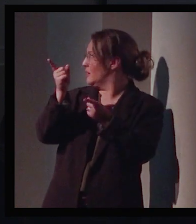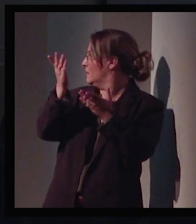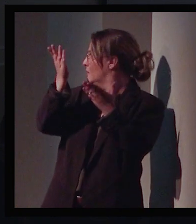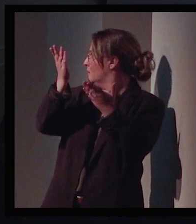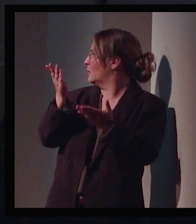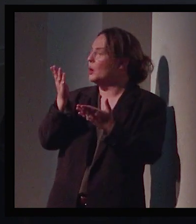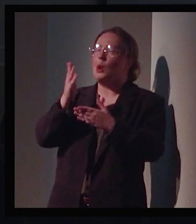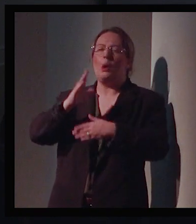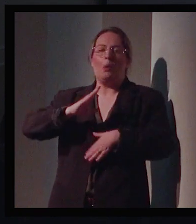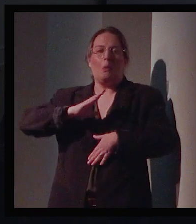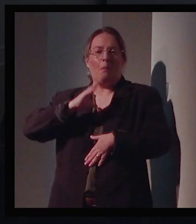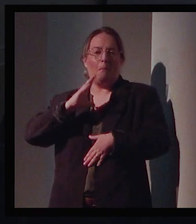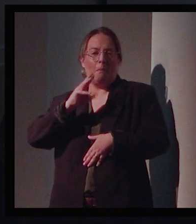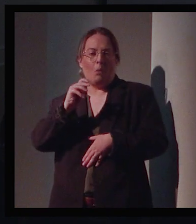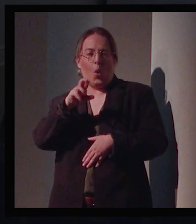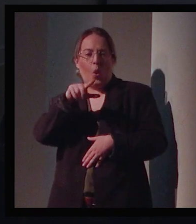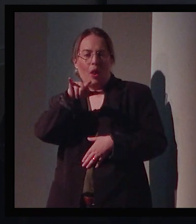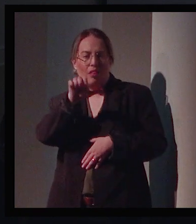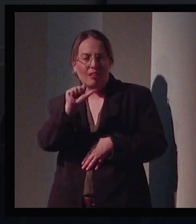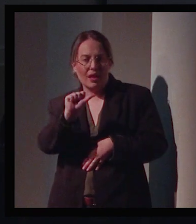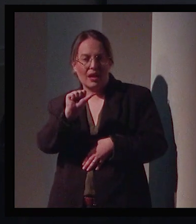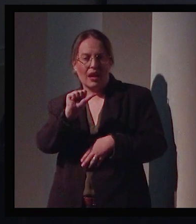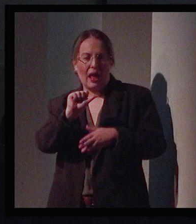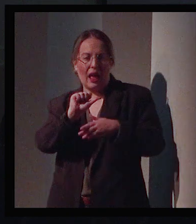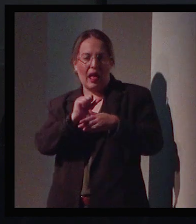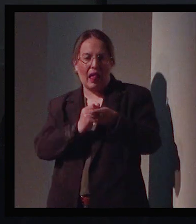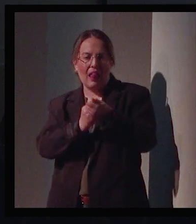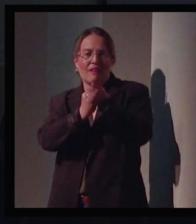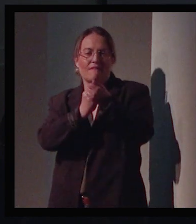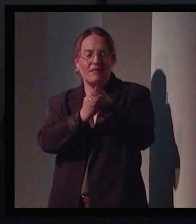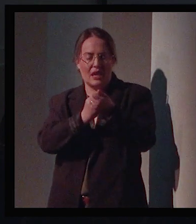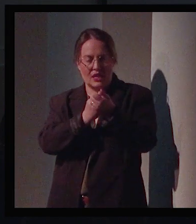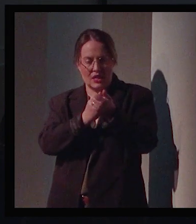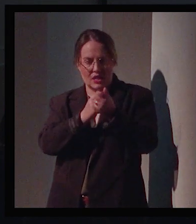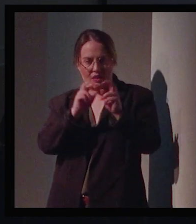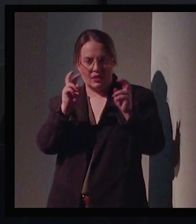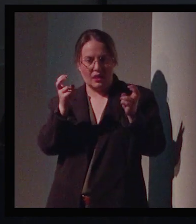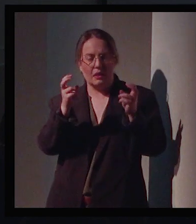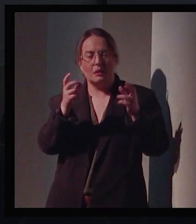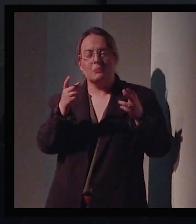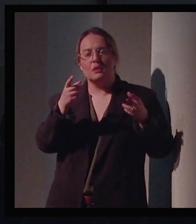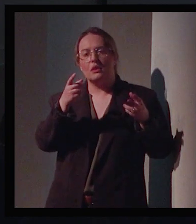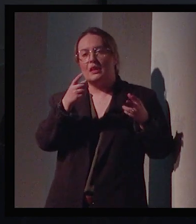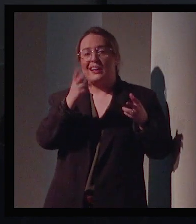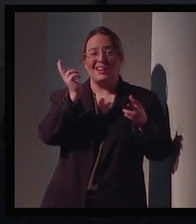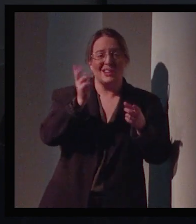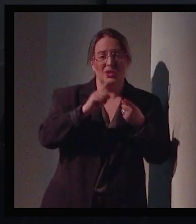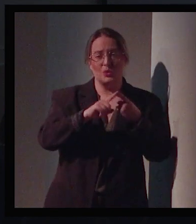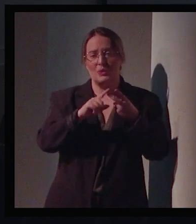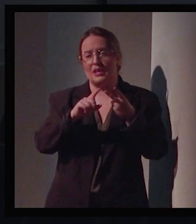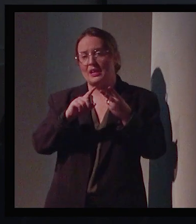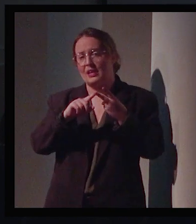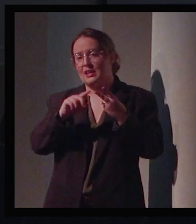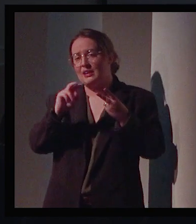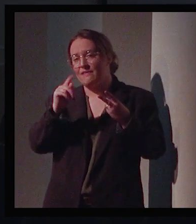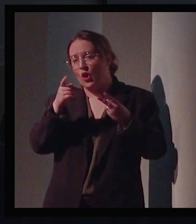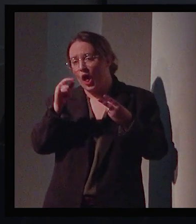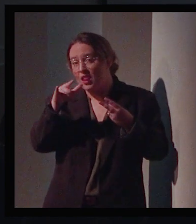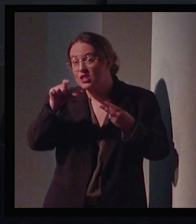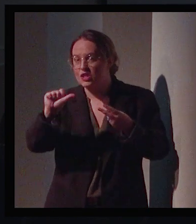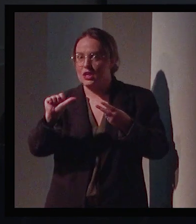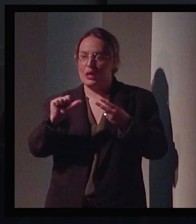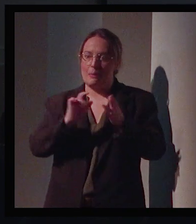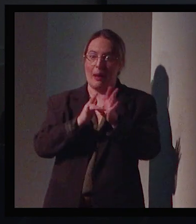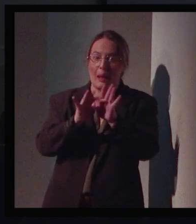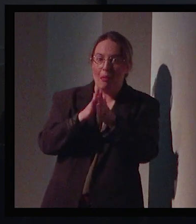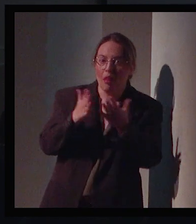elevating themes, things drawn from history or mythology or certainly the Bible, in which the human body